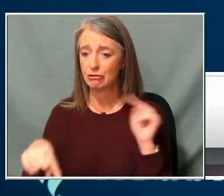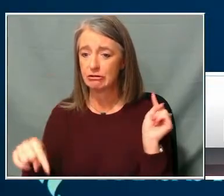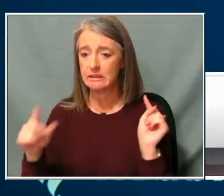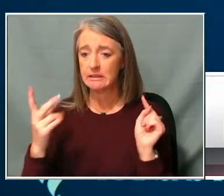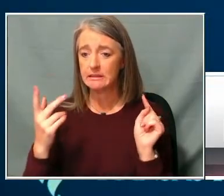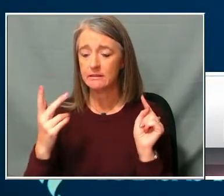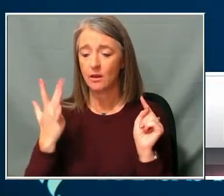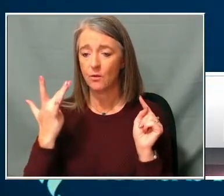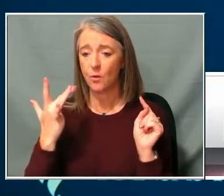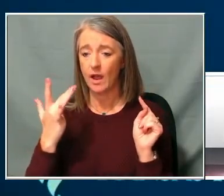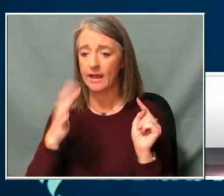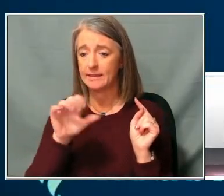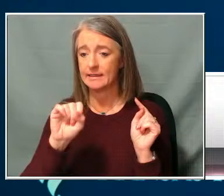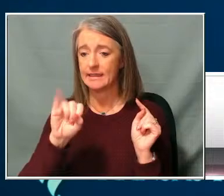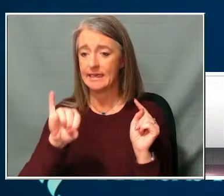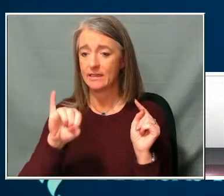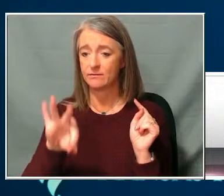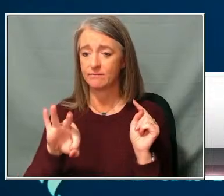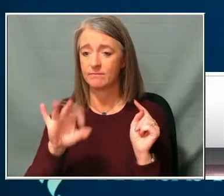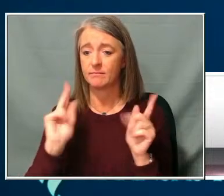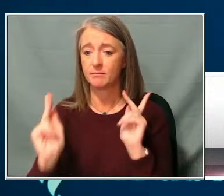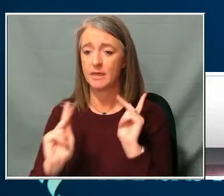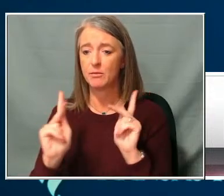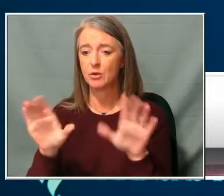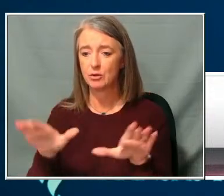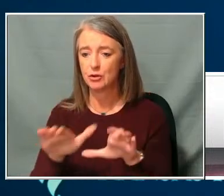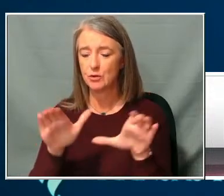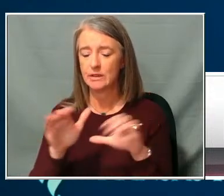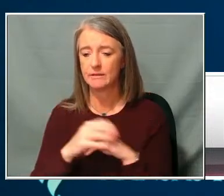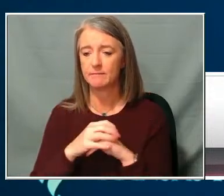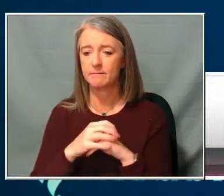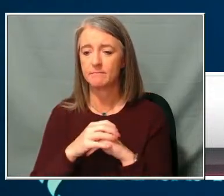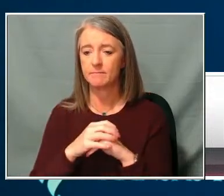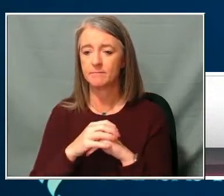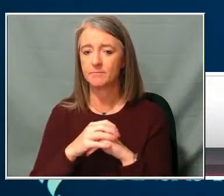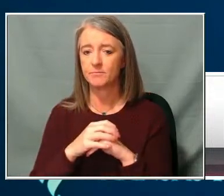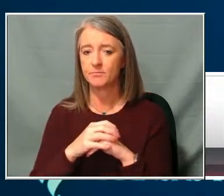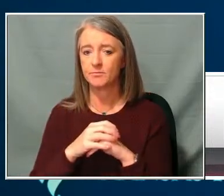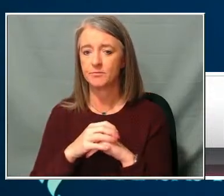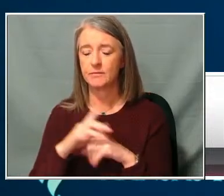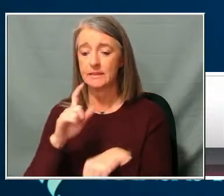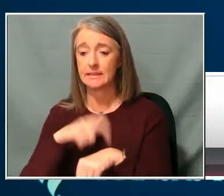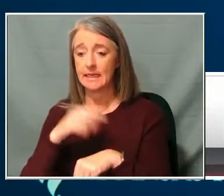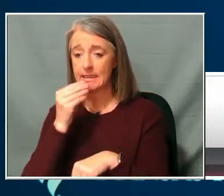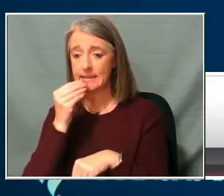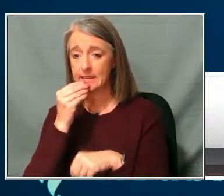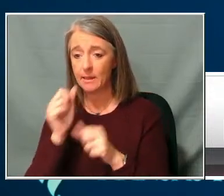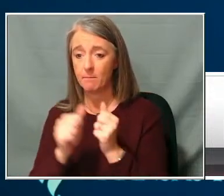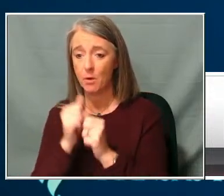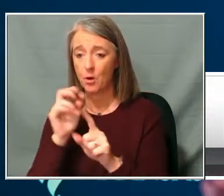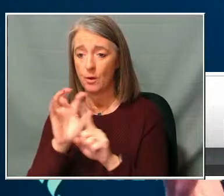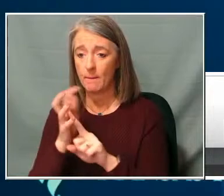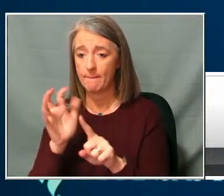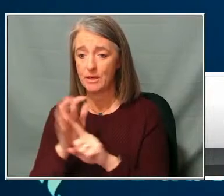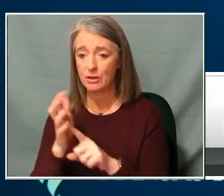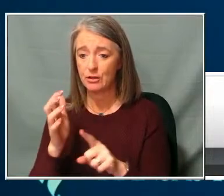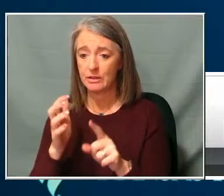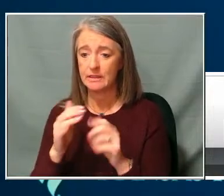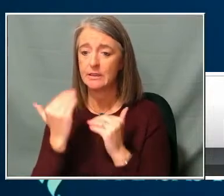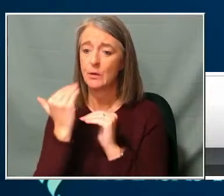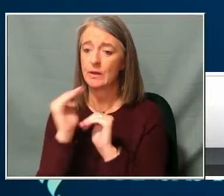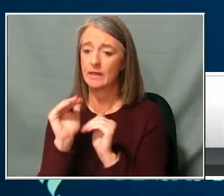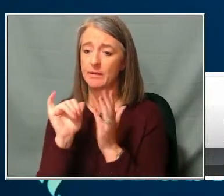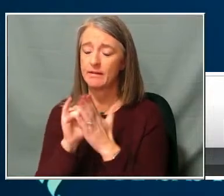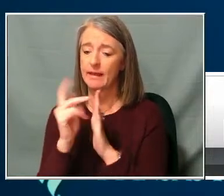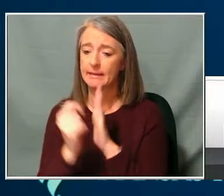of intermittent fasting that people are doing. So the time-restricted eating, which is really the most popular, like you had mentioned, where you're limiting that